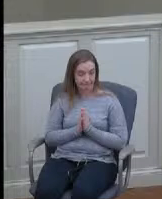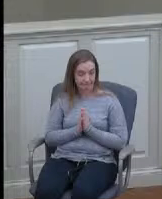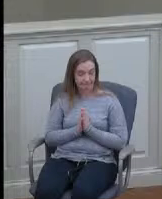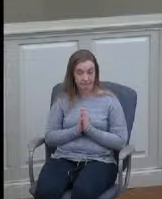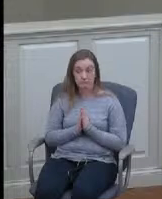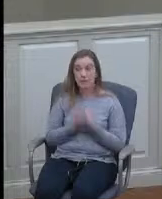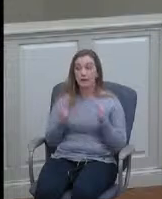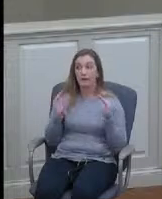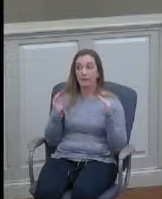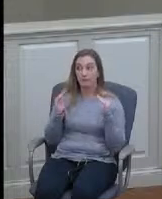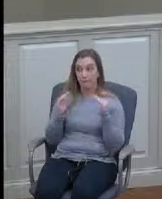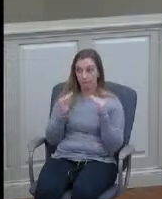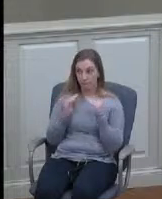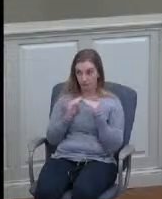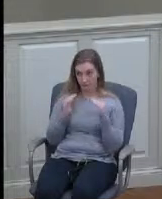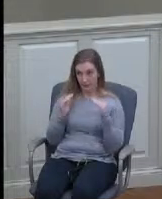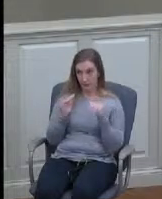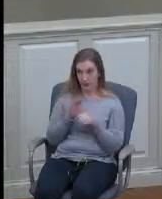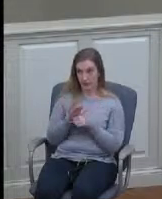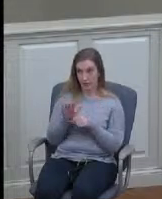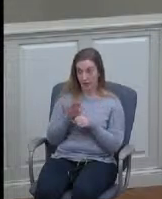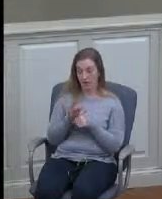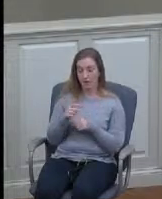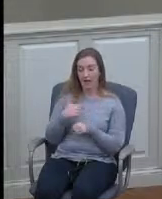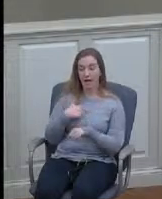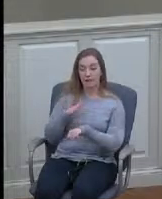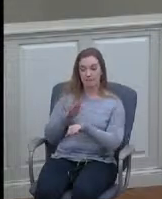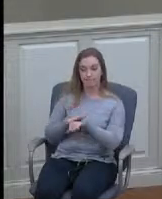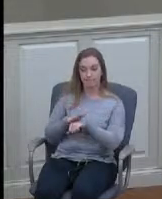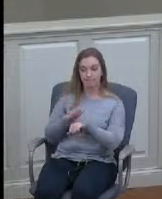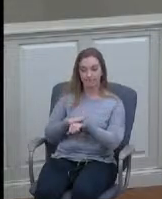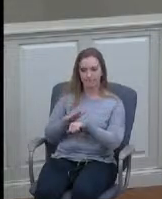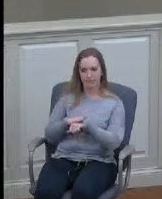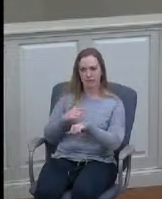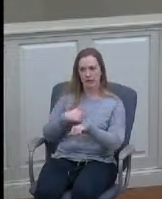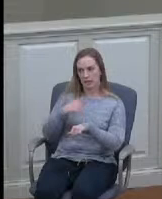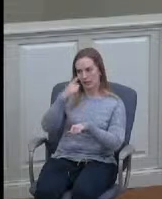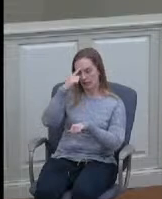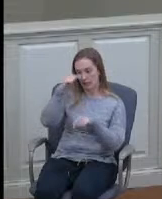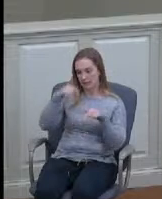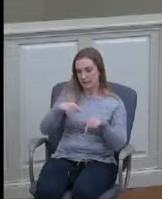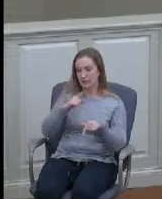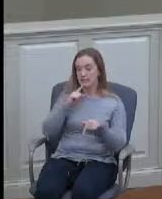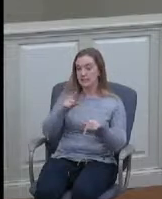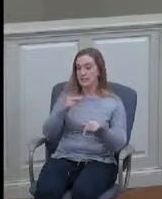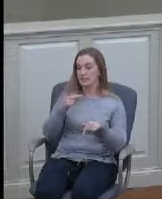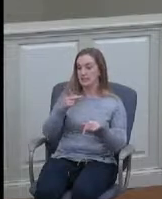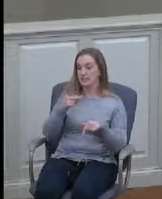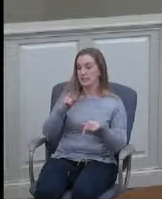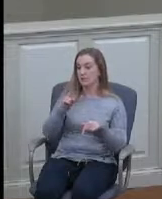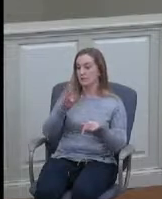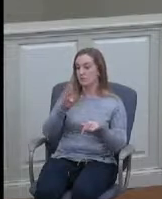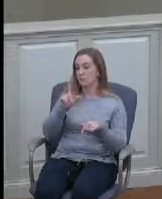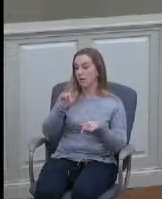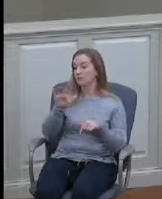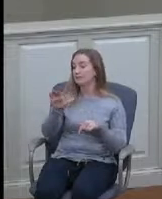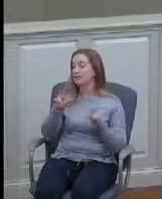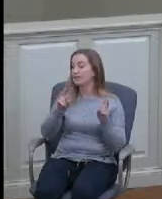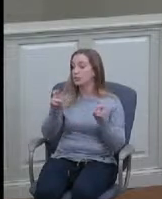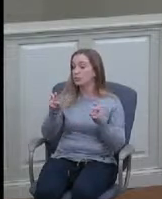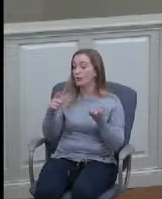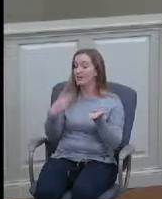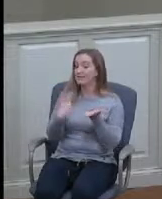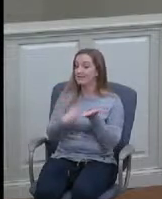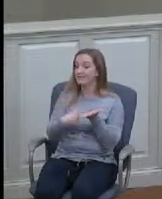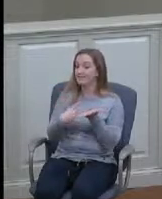Fair enough. I would caution, I think this is very much a public issue, and the discussion of it's going to need to be